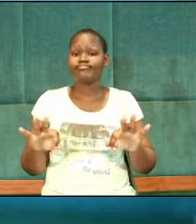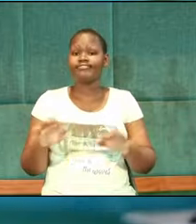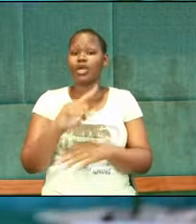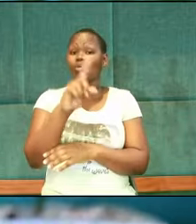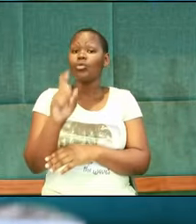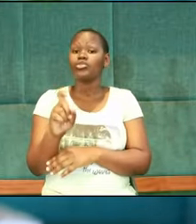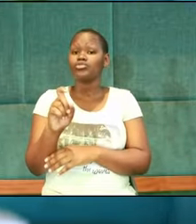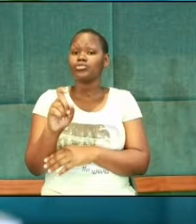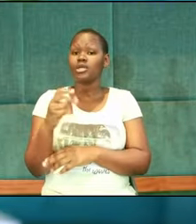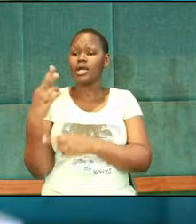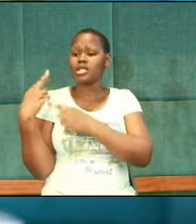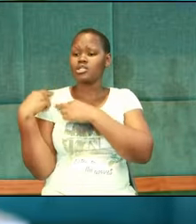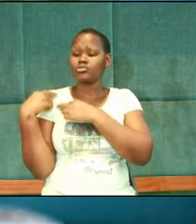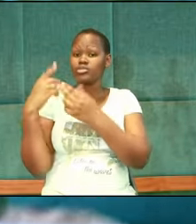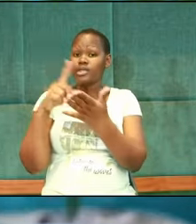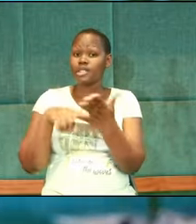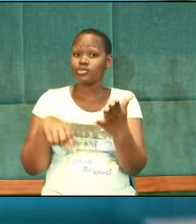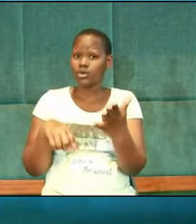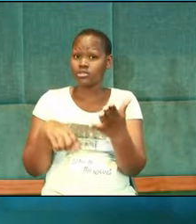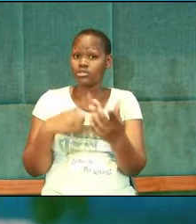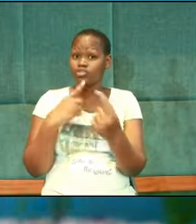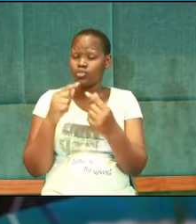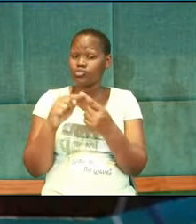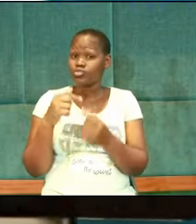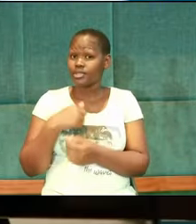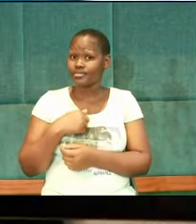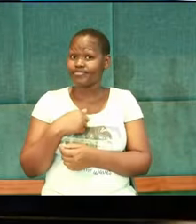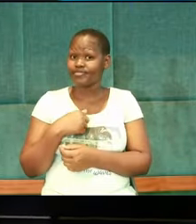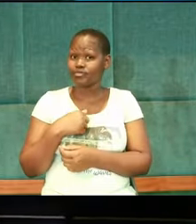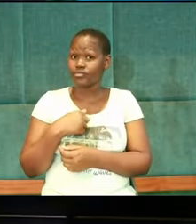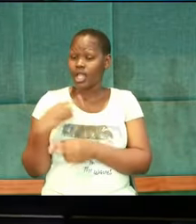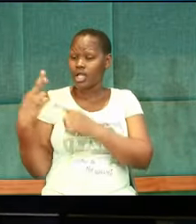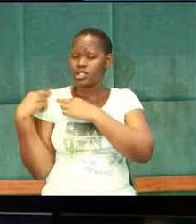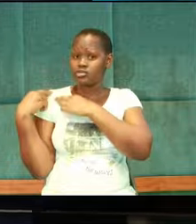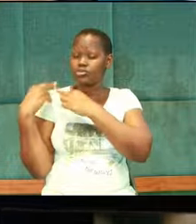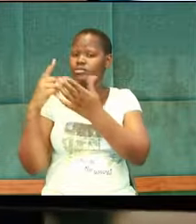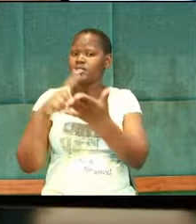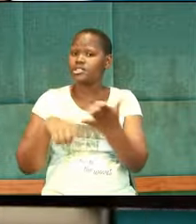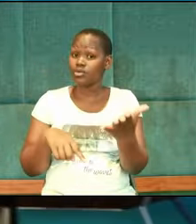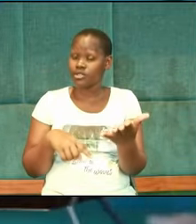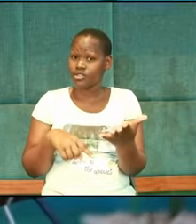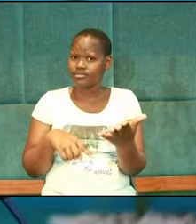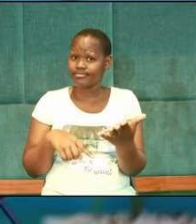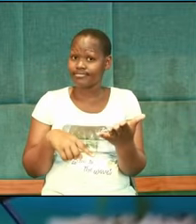responsibility? Don't talk to me. What is our responsibility?